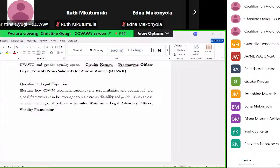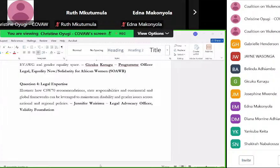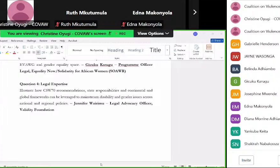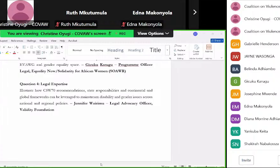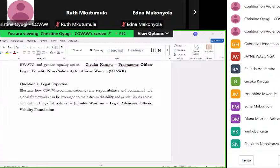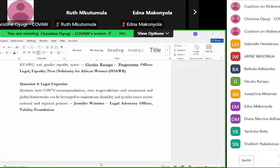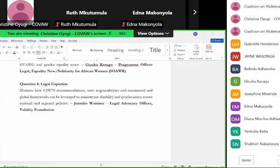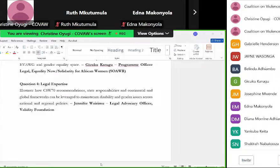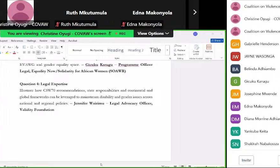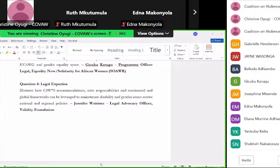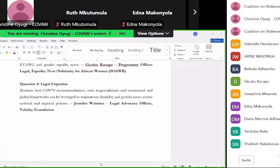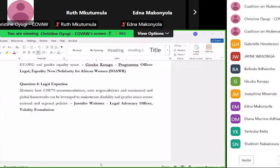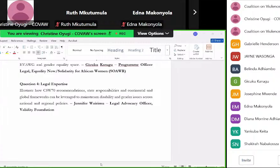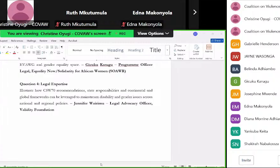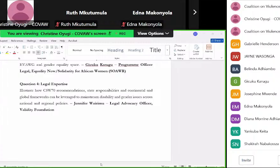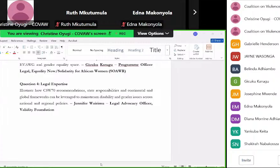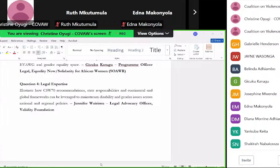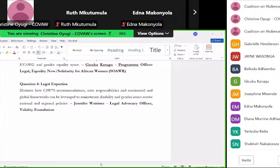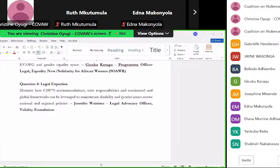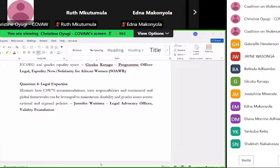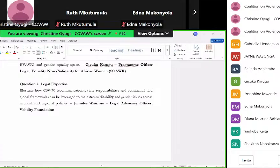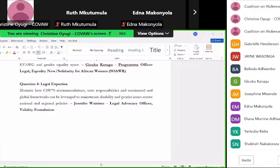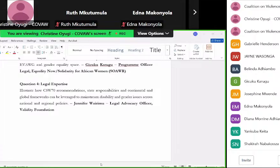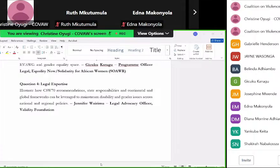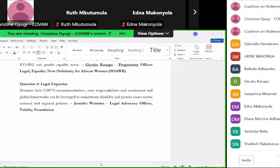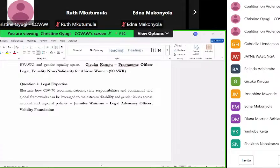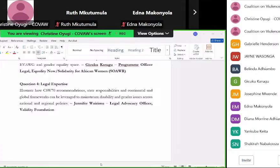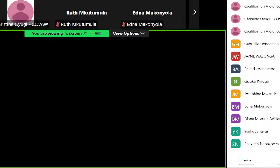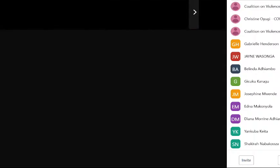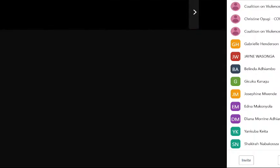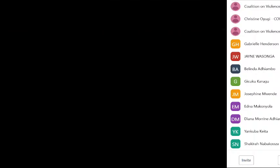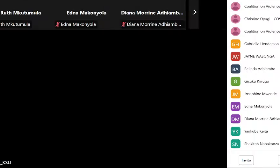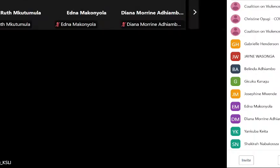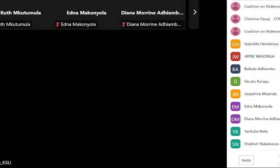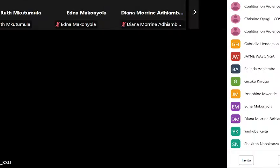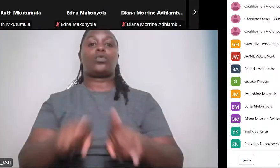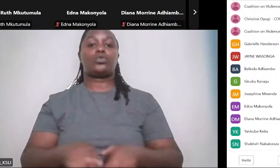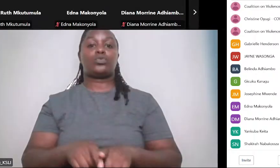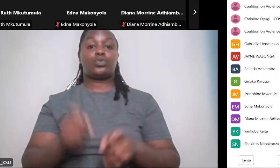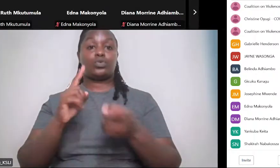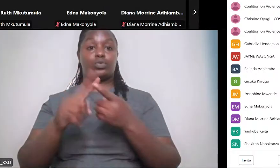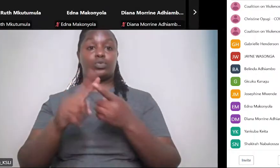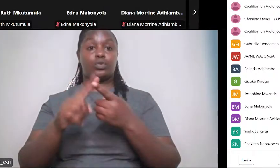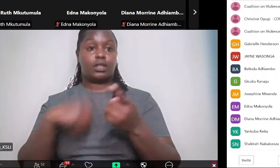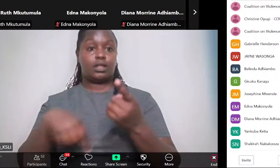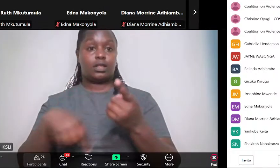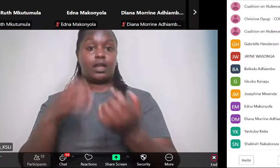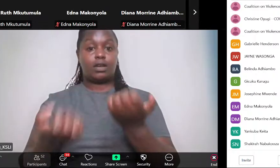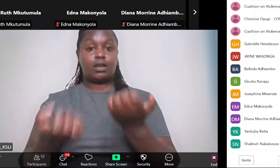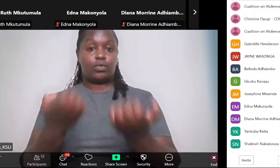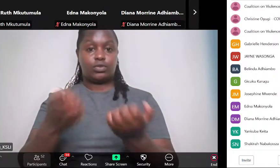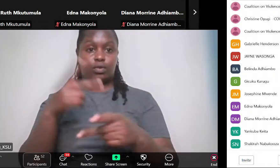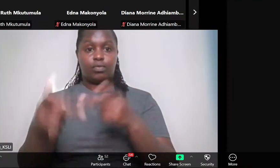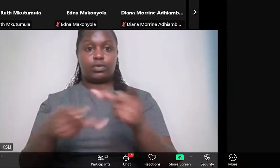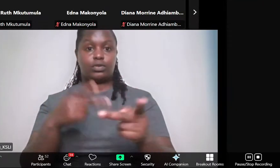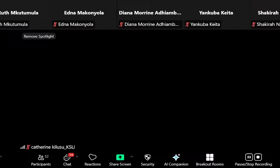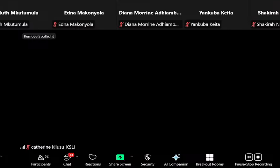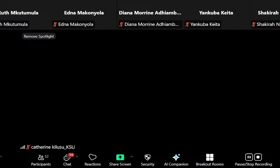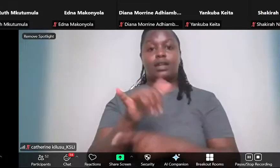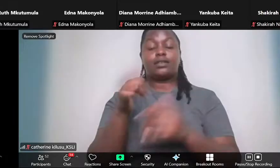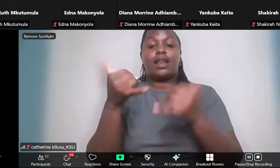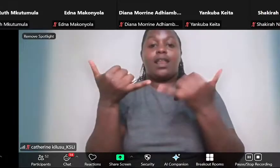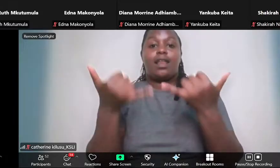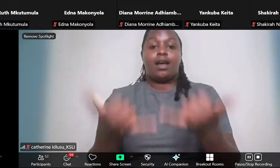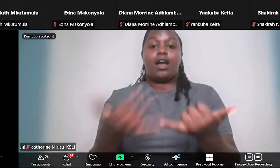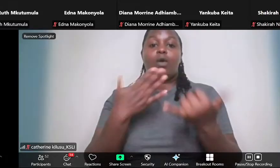policy design to budgeting and of course to the evaluation process. With that, I would like to